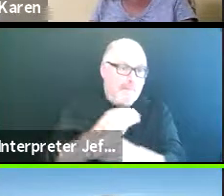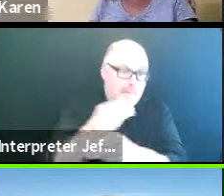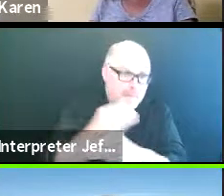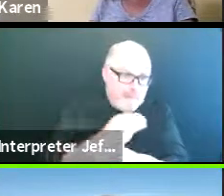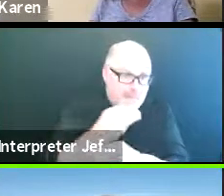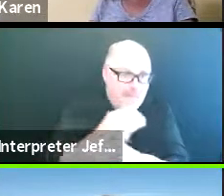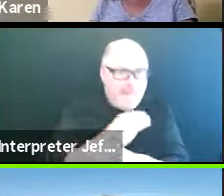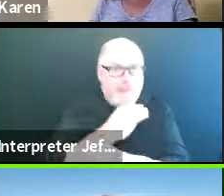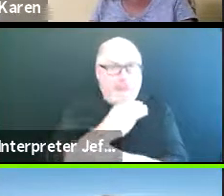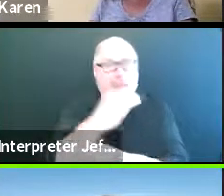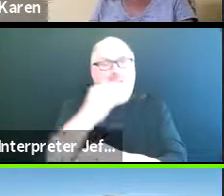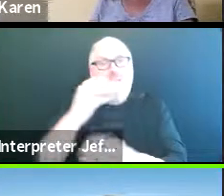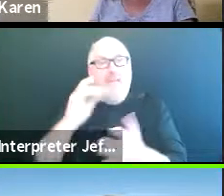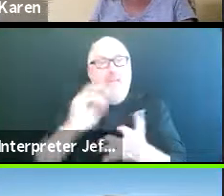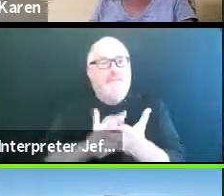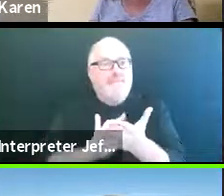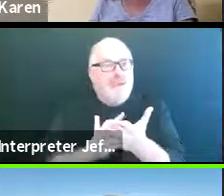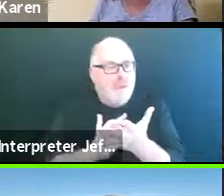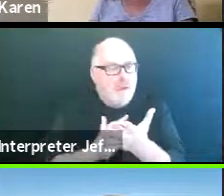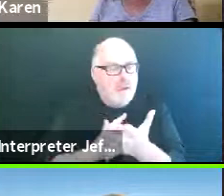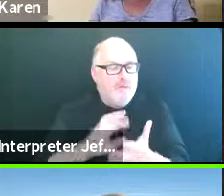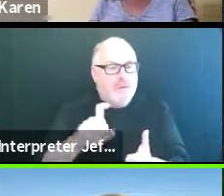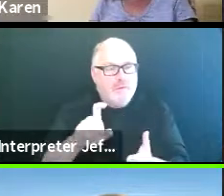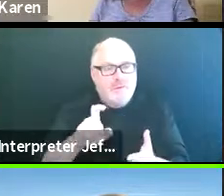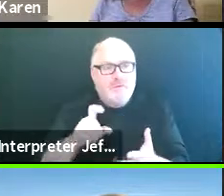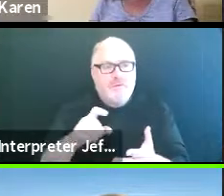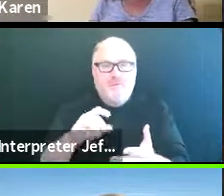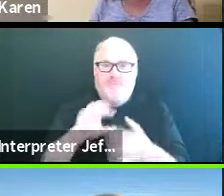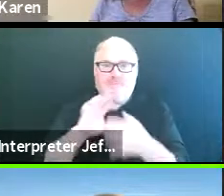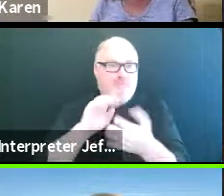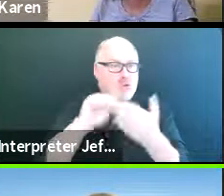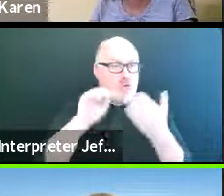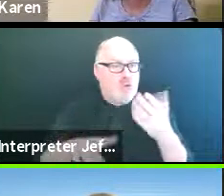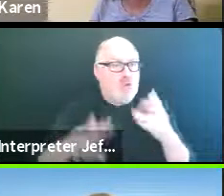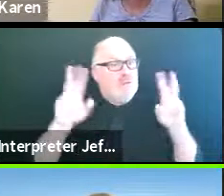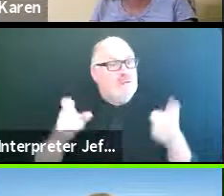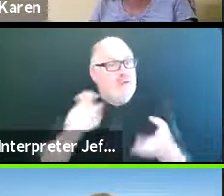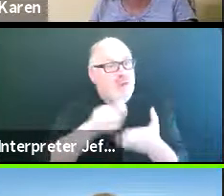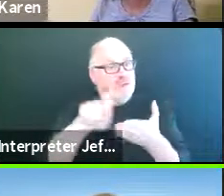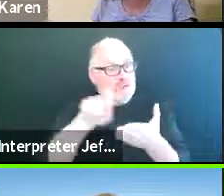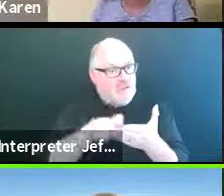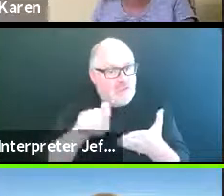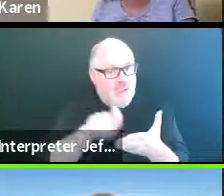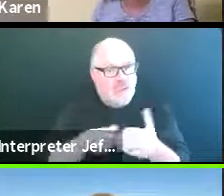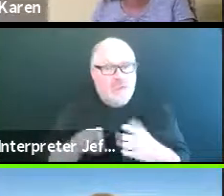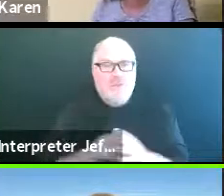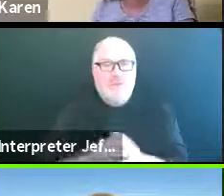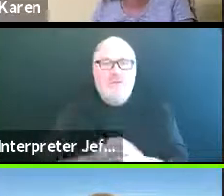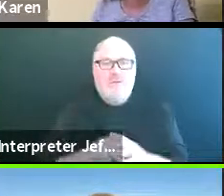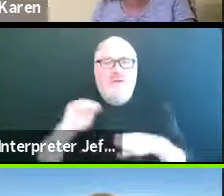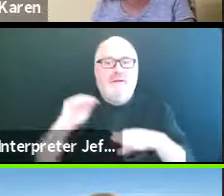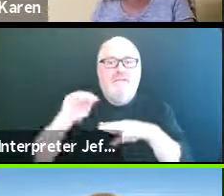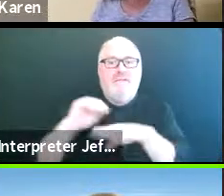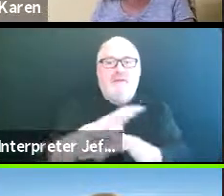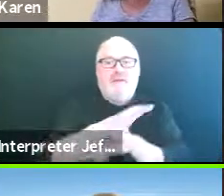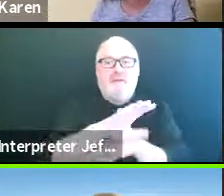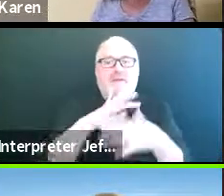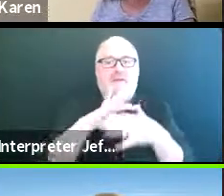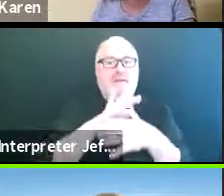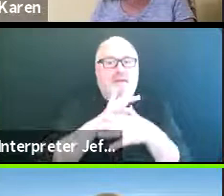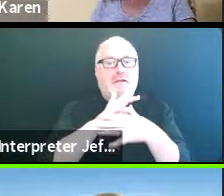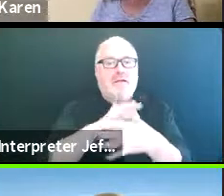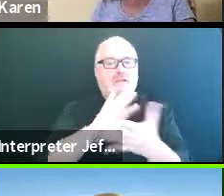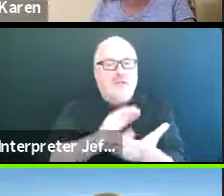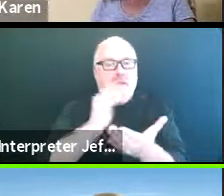mathematical and pharmacological for students. The title of her dissertation is The Effect of a Contextualized